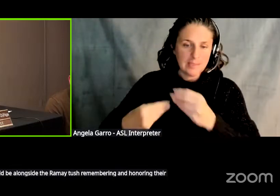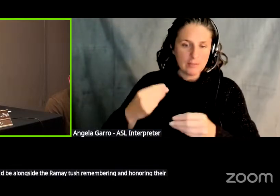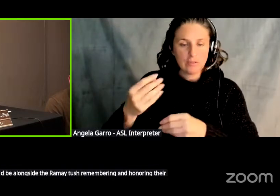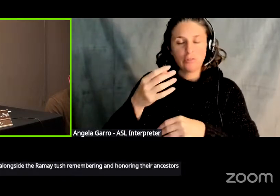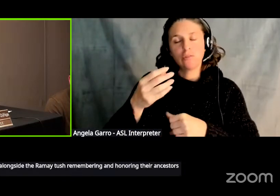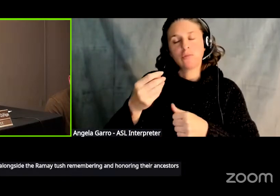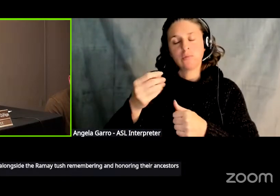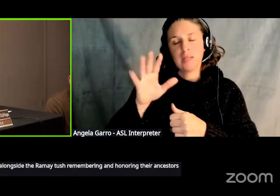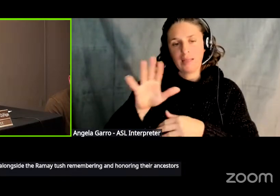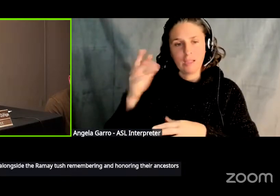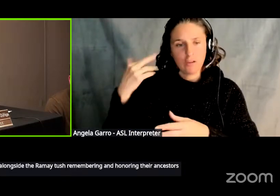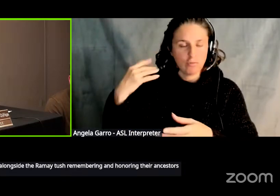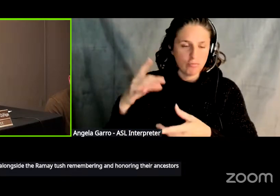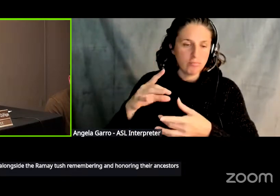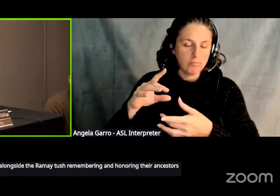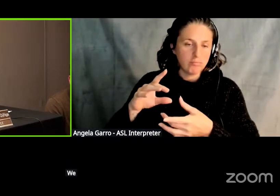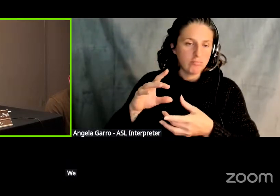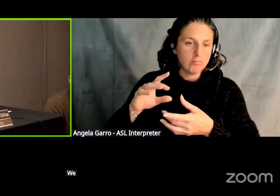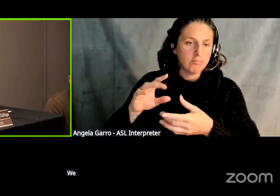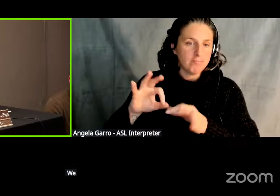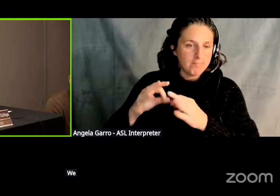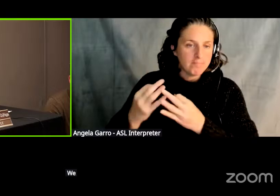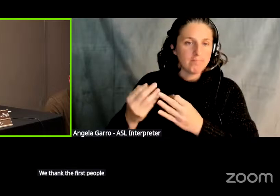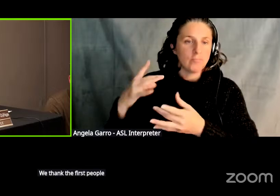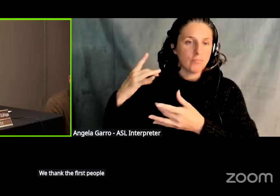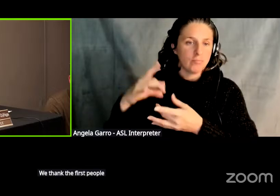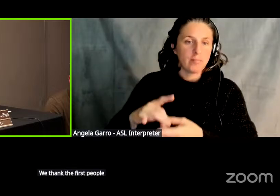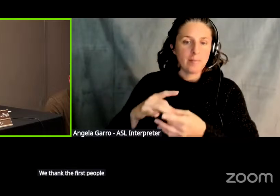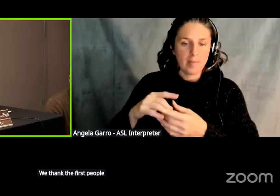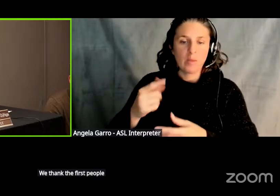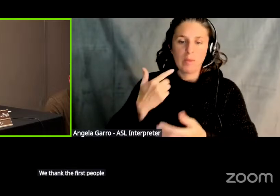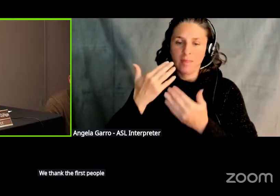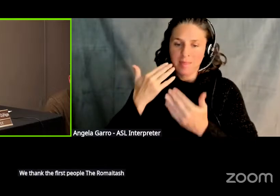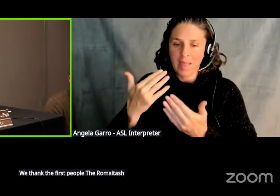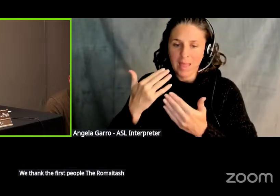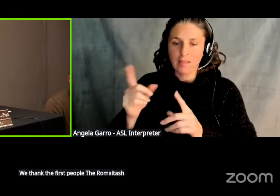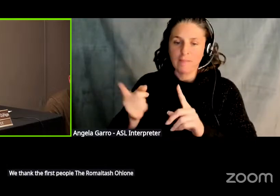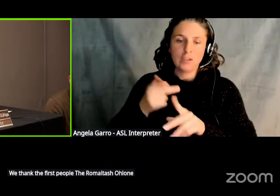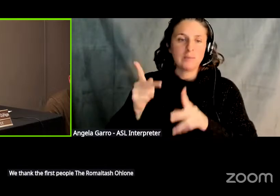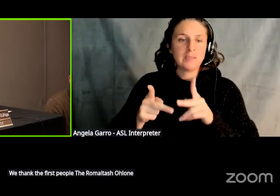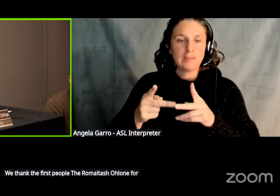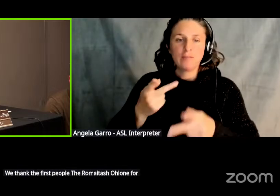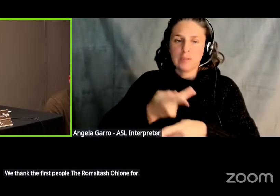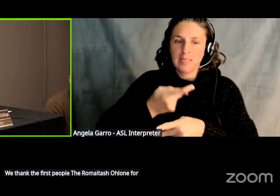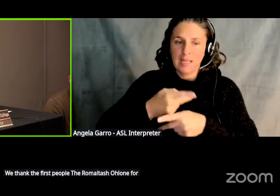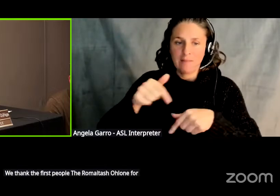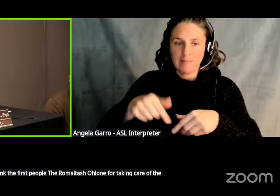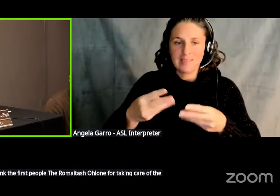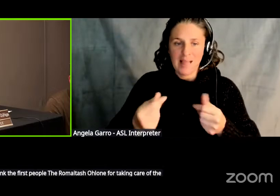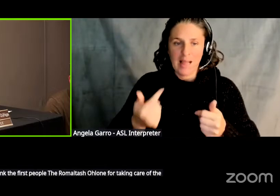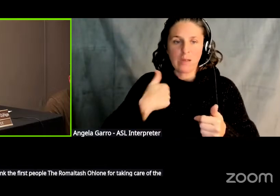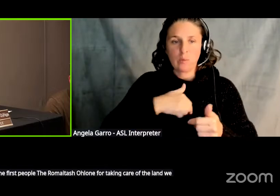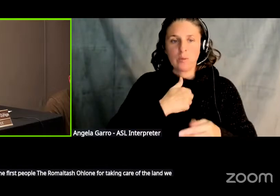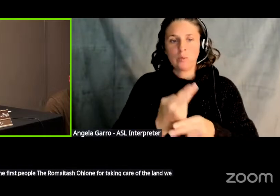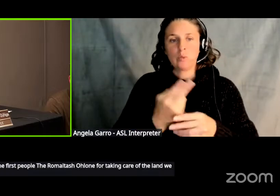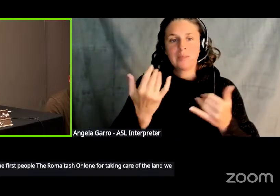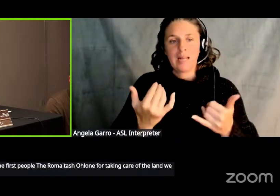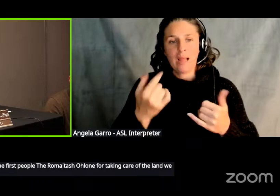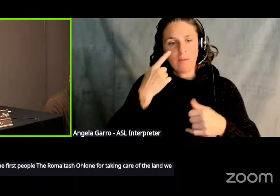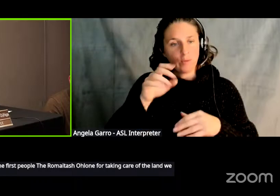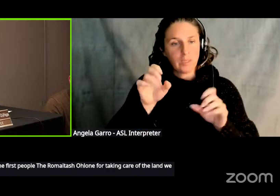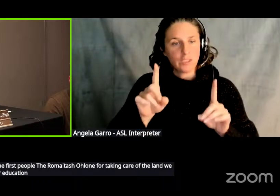relatives. We thank the first people, the Ramaytush Ohlone, for taking care of the land we use now for education